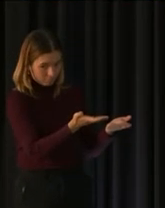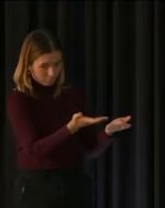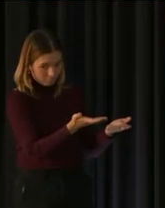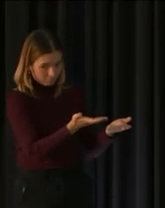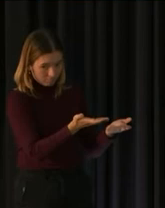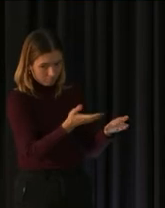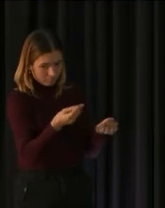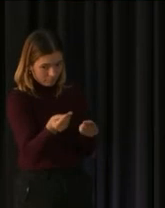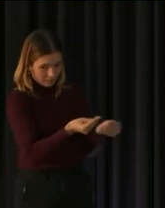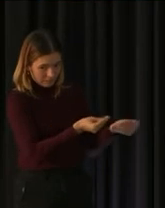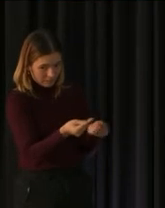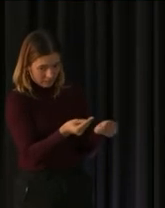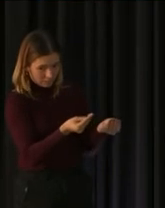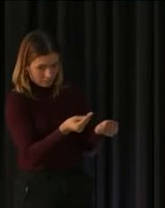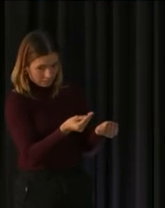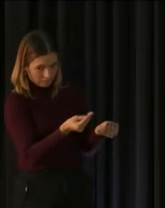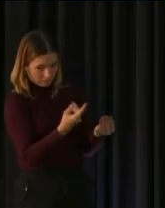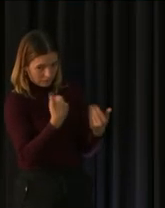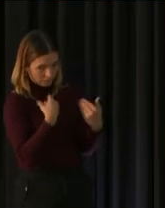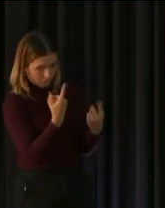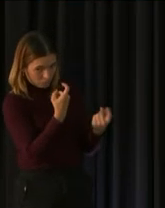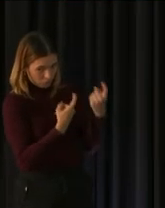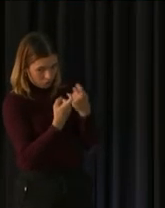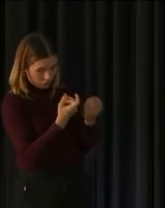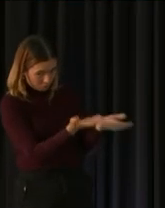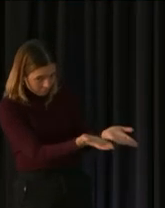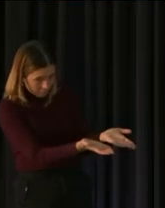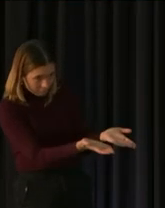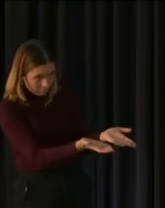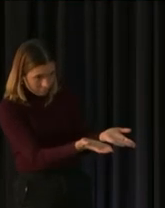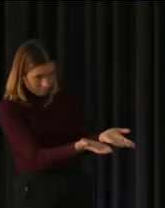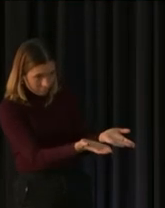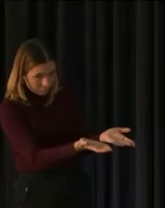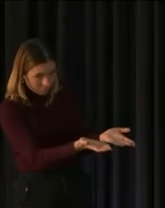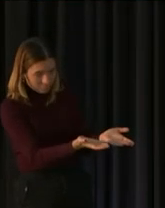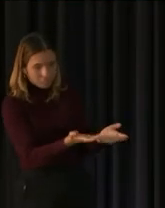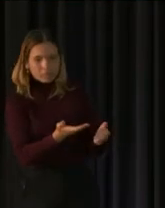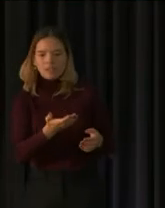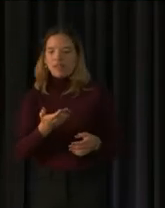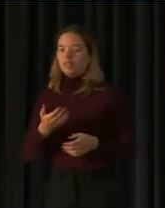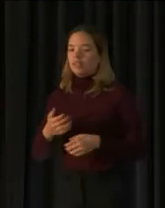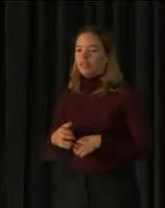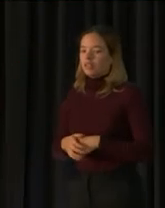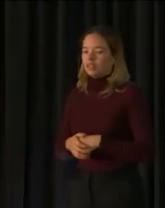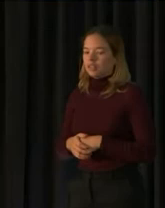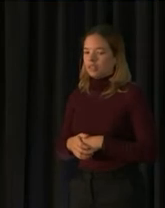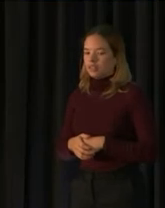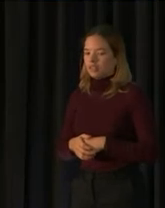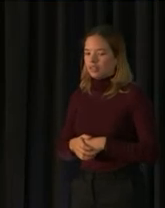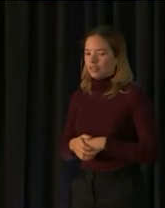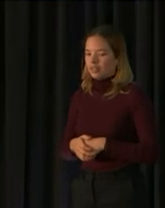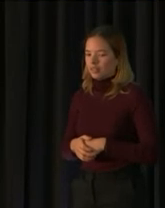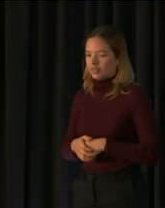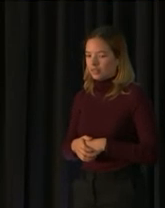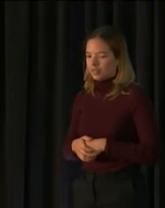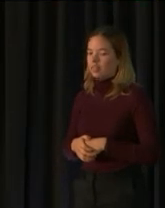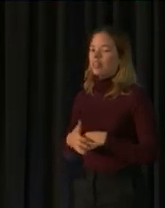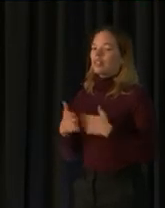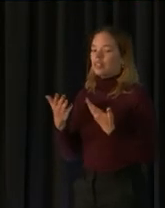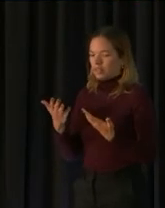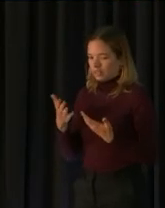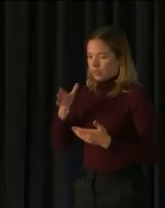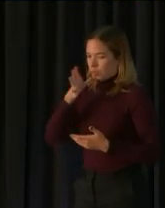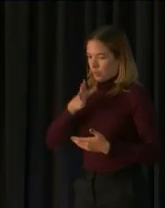questions in the queue. Thank you all so much. So we're going to move over to our question and answer portion of our program. Again, as a